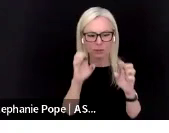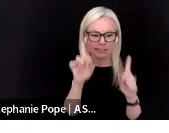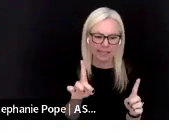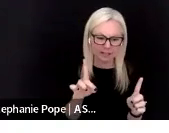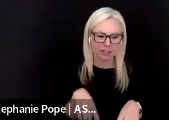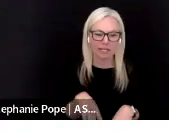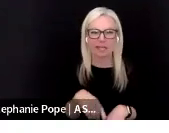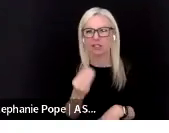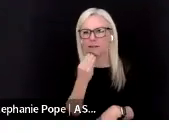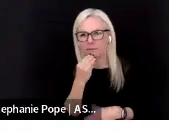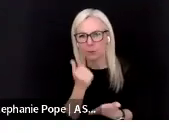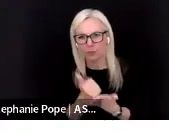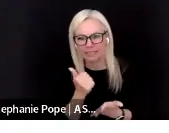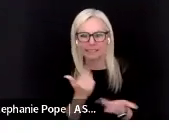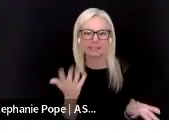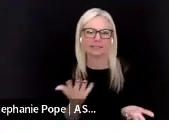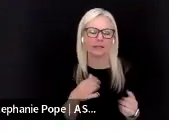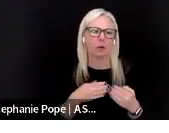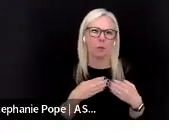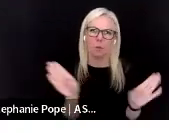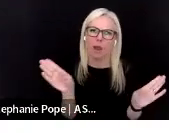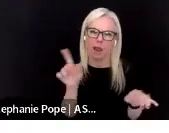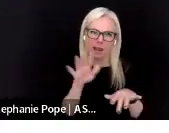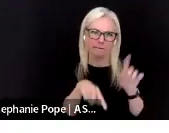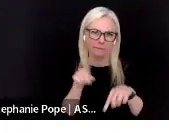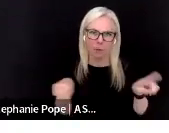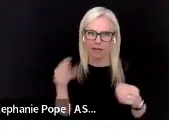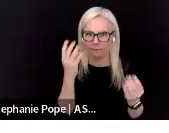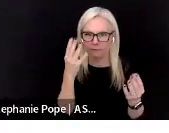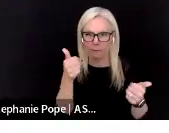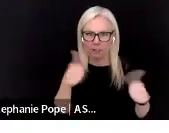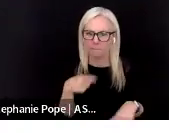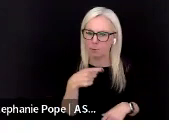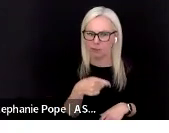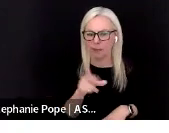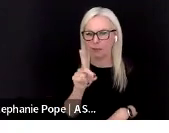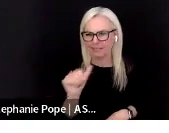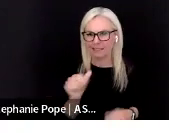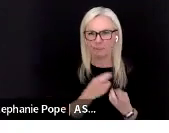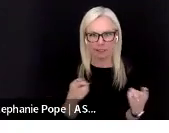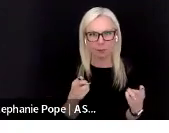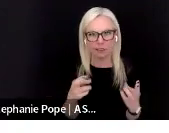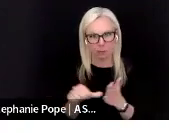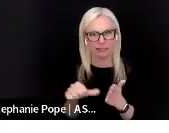education to food assistance. It's a wide variety of information posted on our disability resources page.